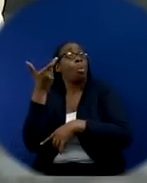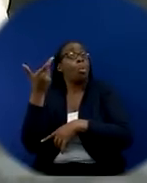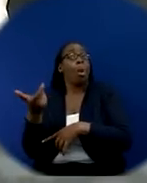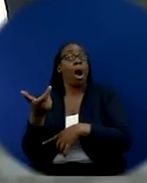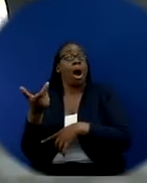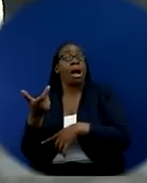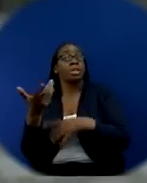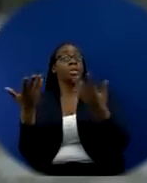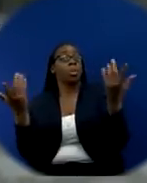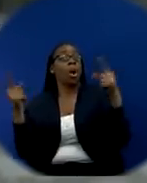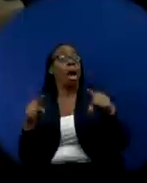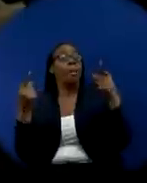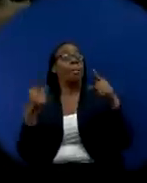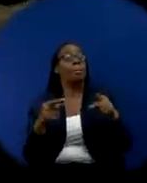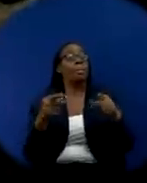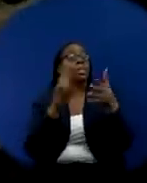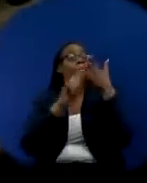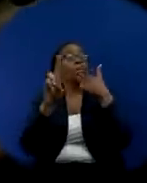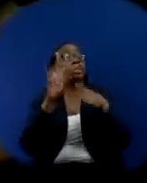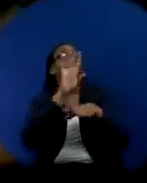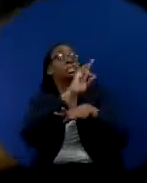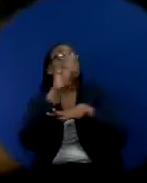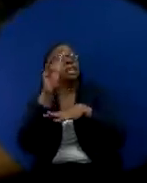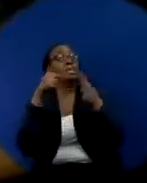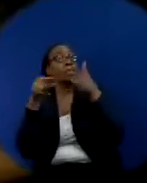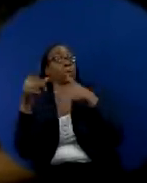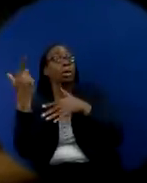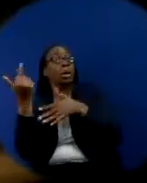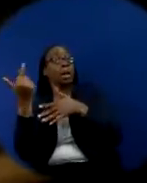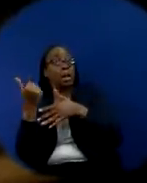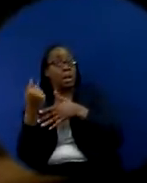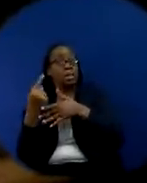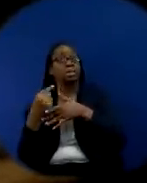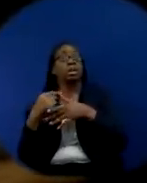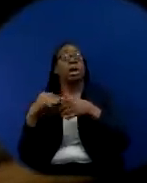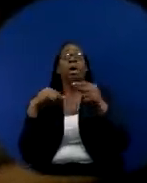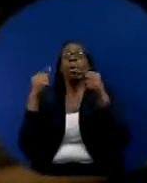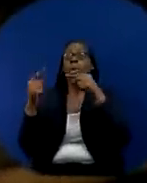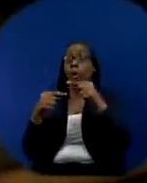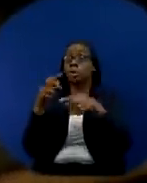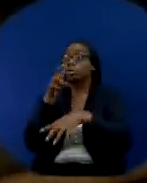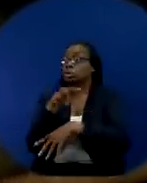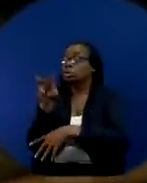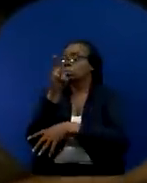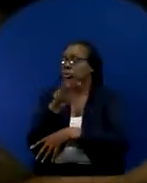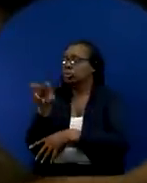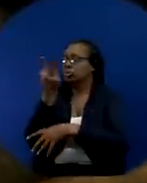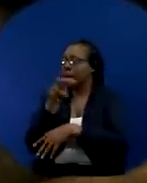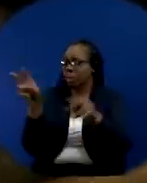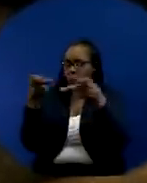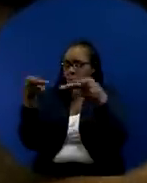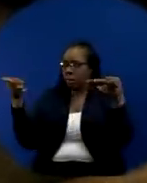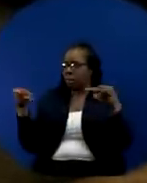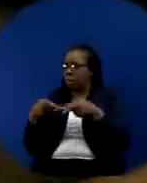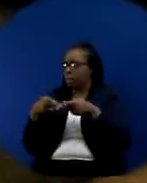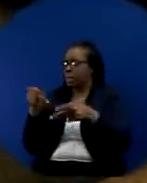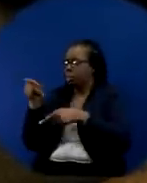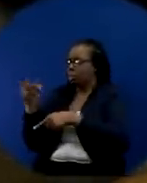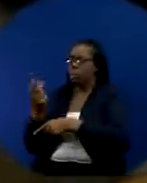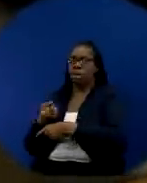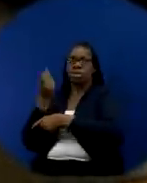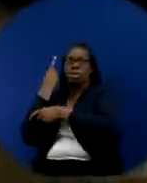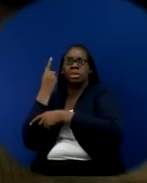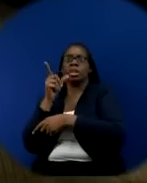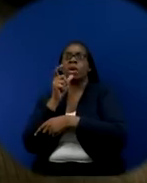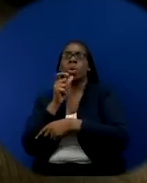verses 7 through 11. Jesus says, now listen, when you go into a space and you understand that there are a lot of people